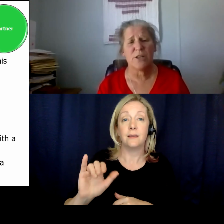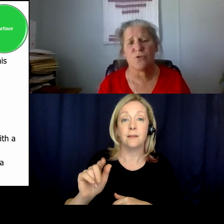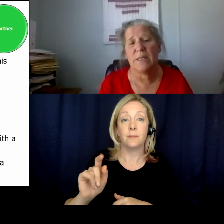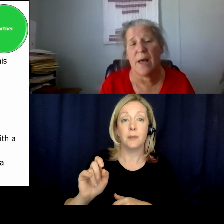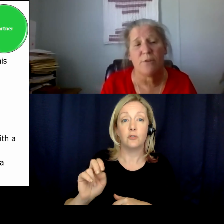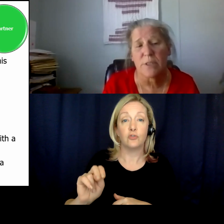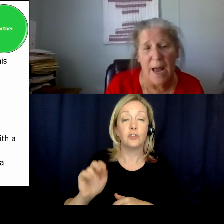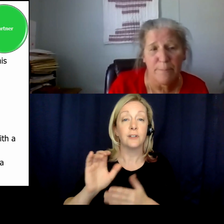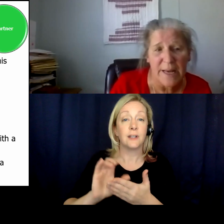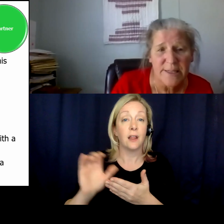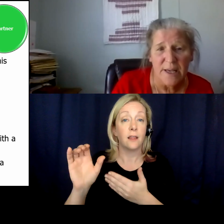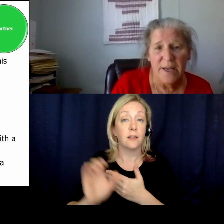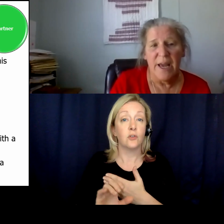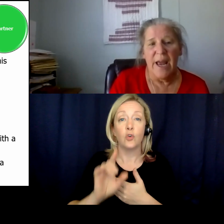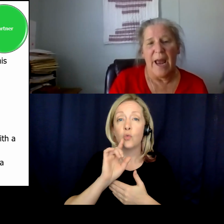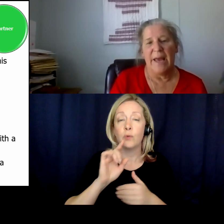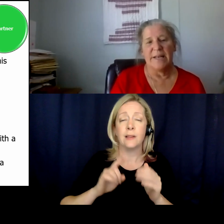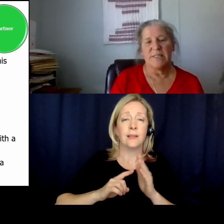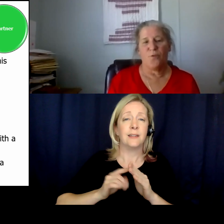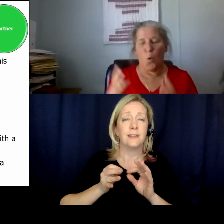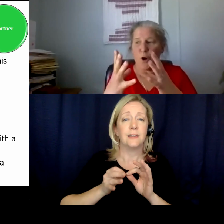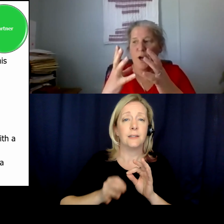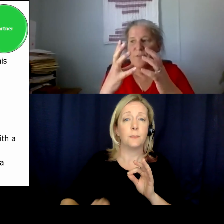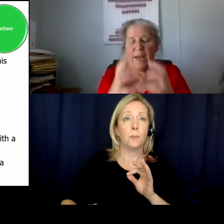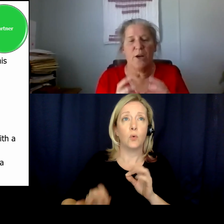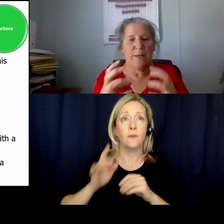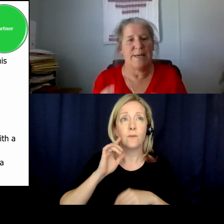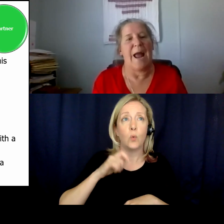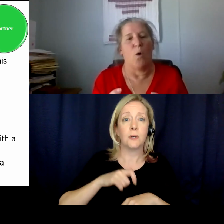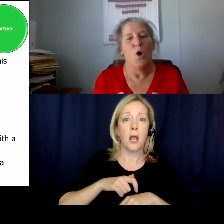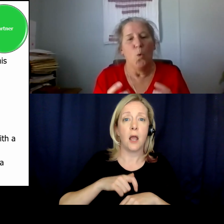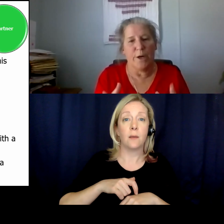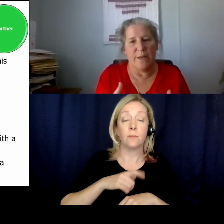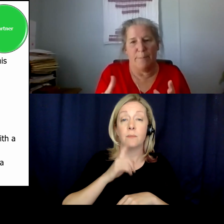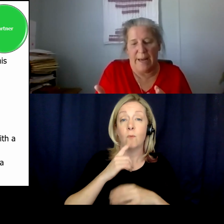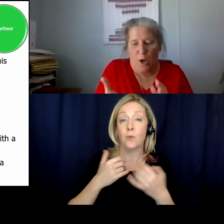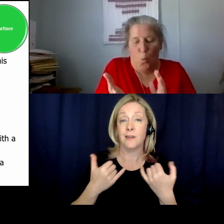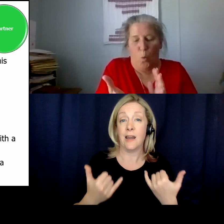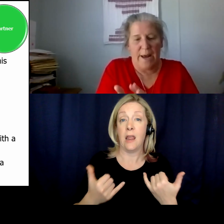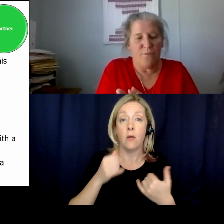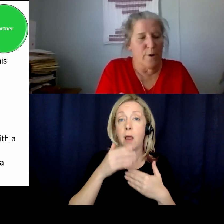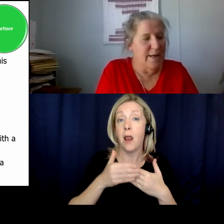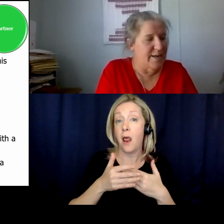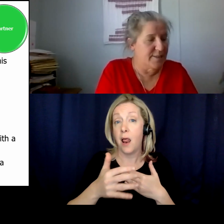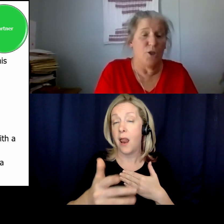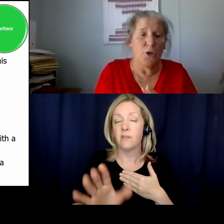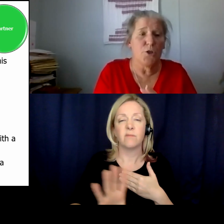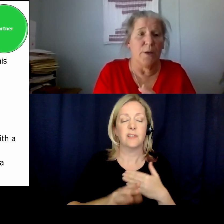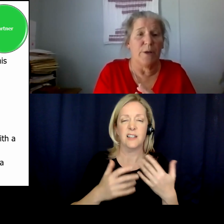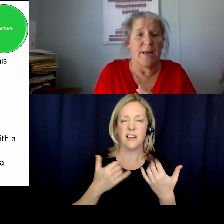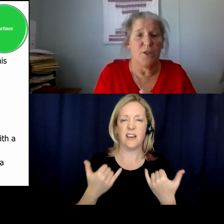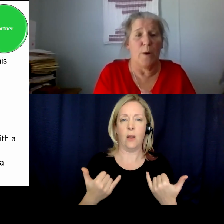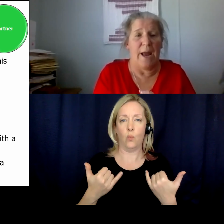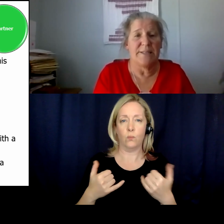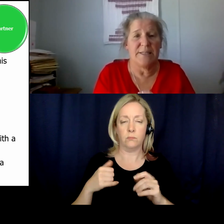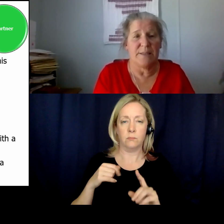real entry level timepiece. And it's for the here and now. We're going to be whatever it is. And usually